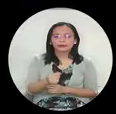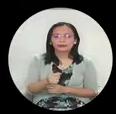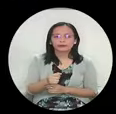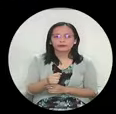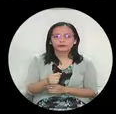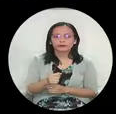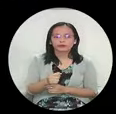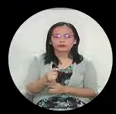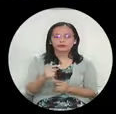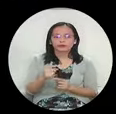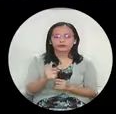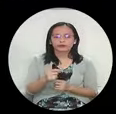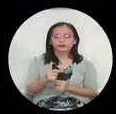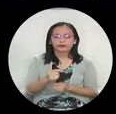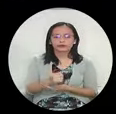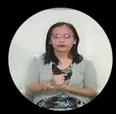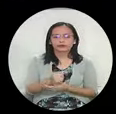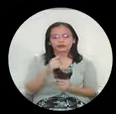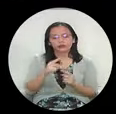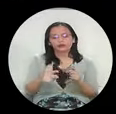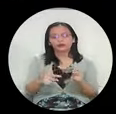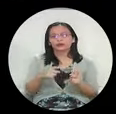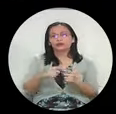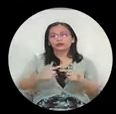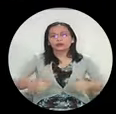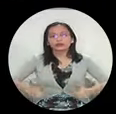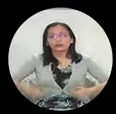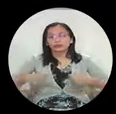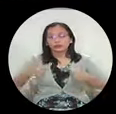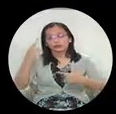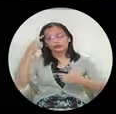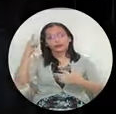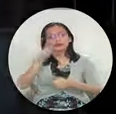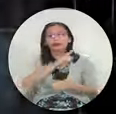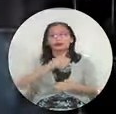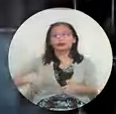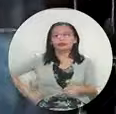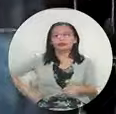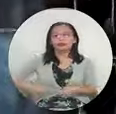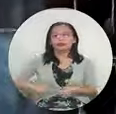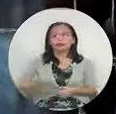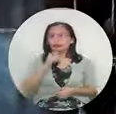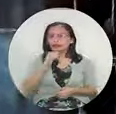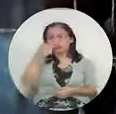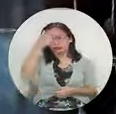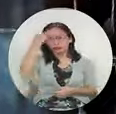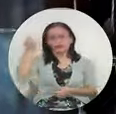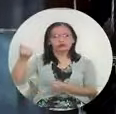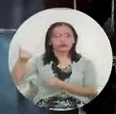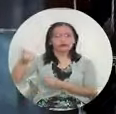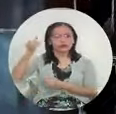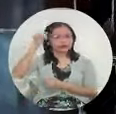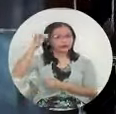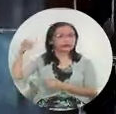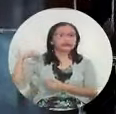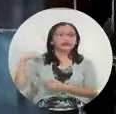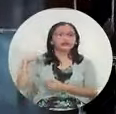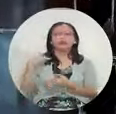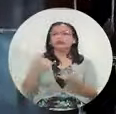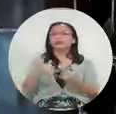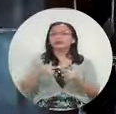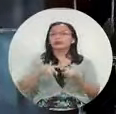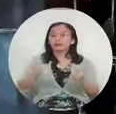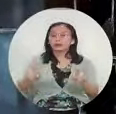Lord, you do not live because of what happened yesterday. You live today. You live